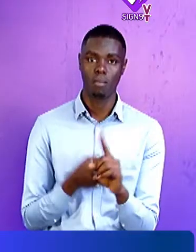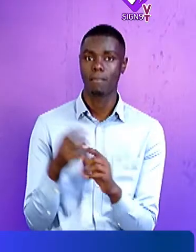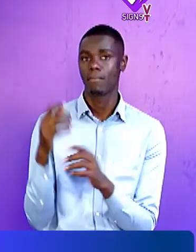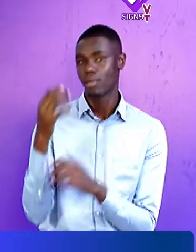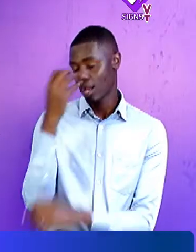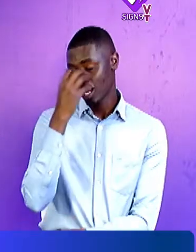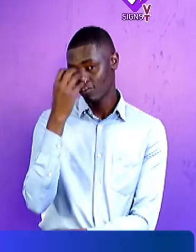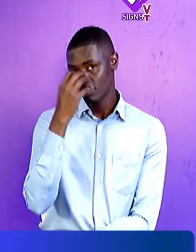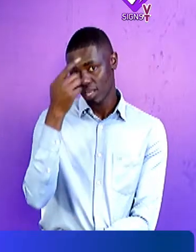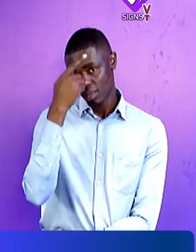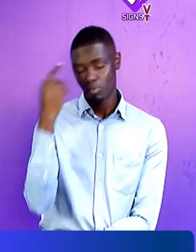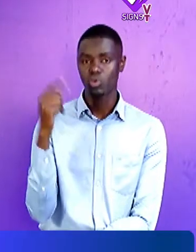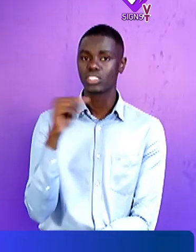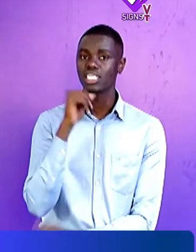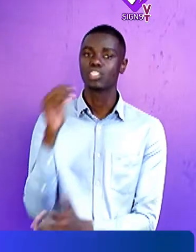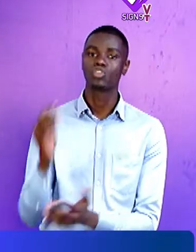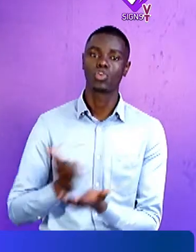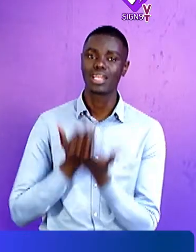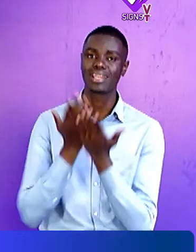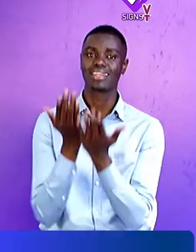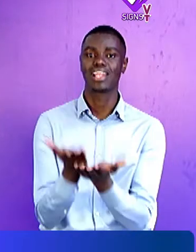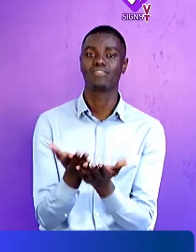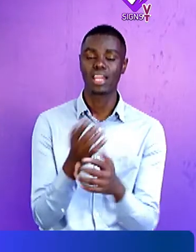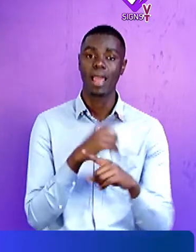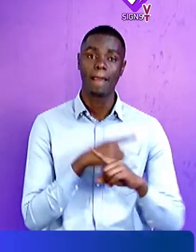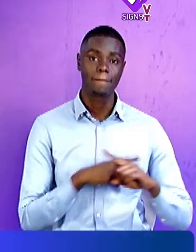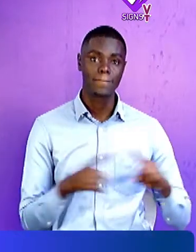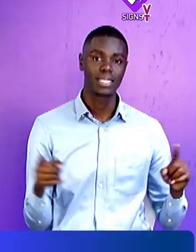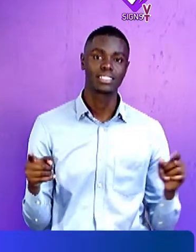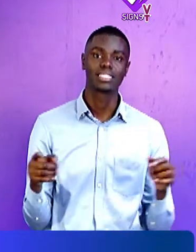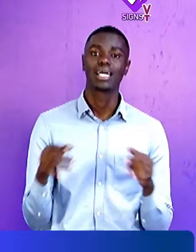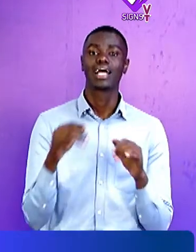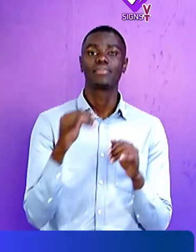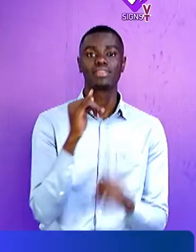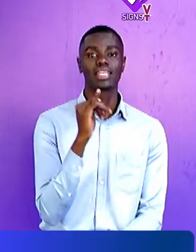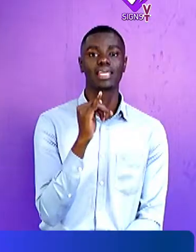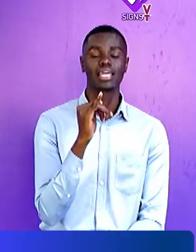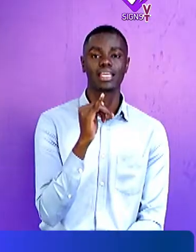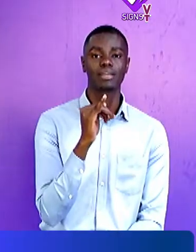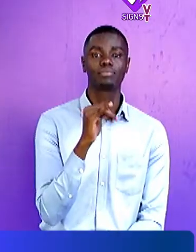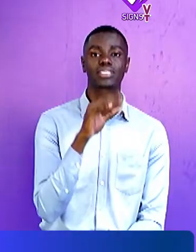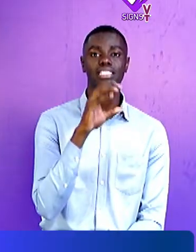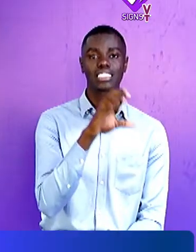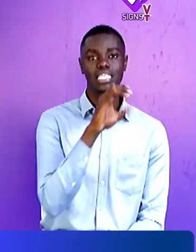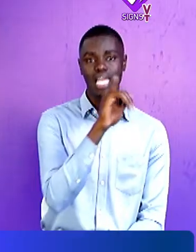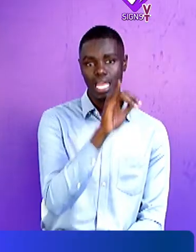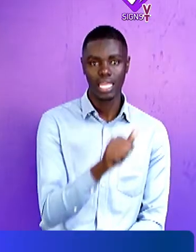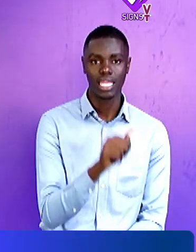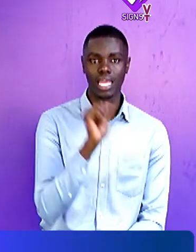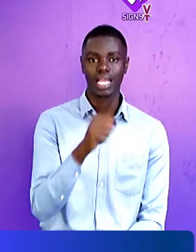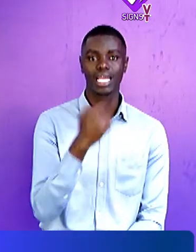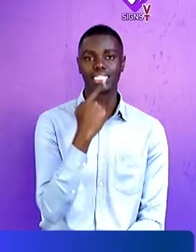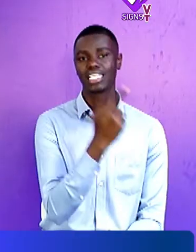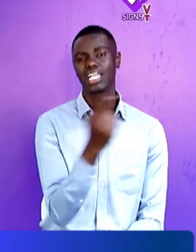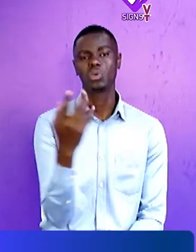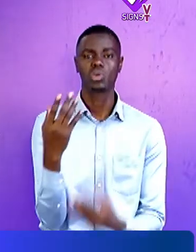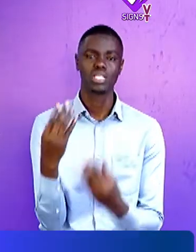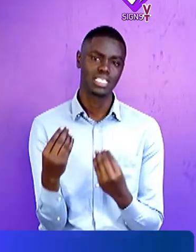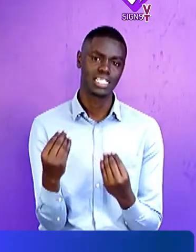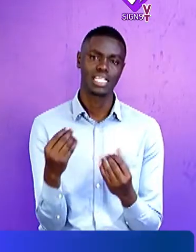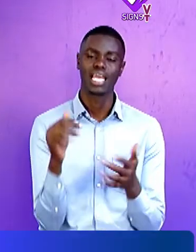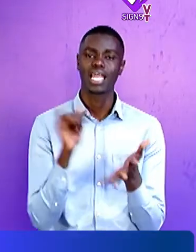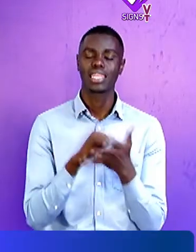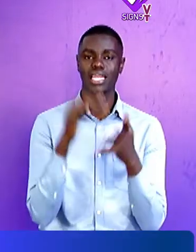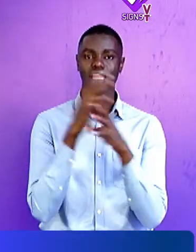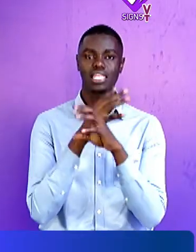Ruto, because he has not delivered, yet the intelligence you have, which is CIA, could tell you easily that the president